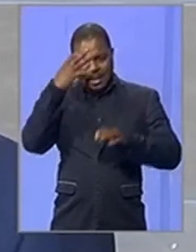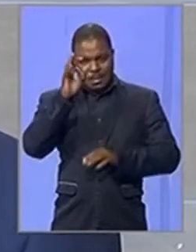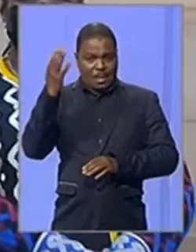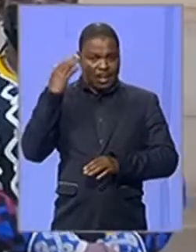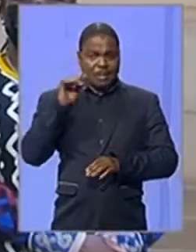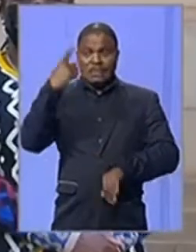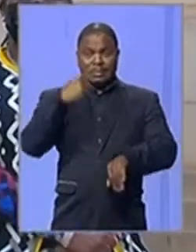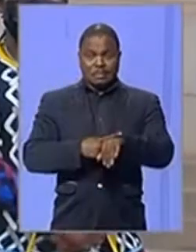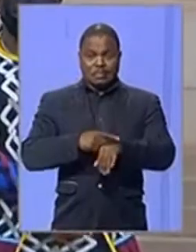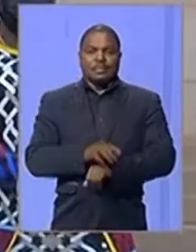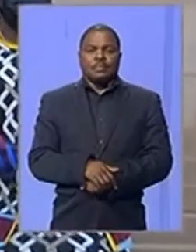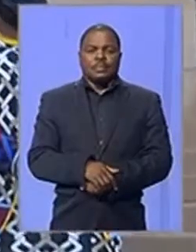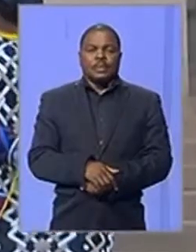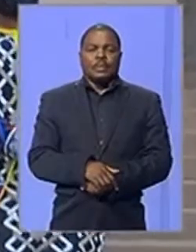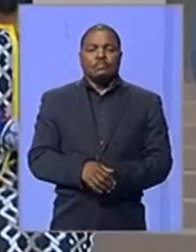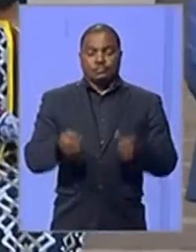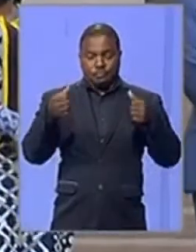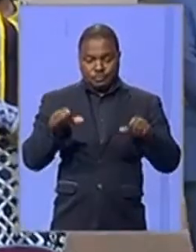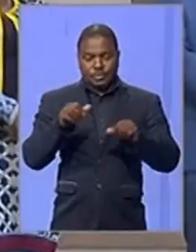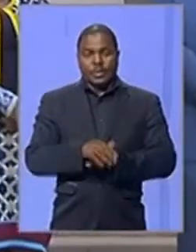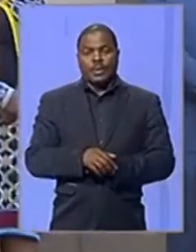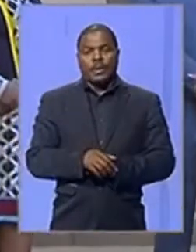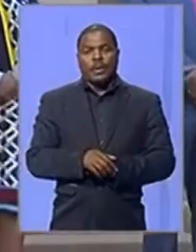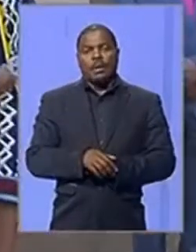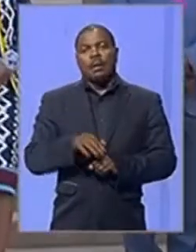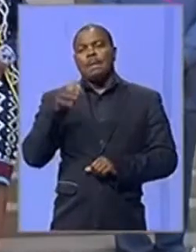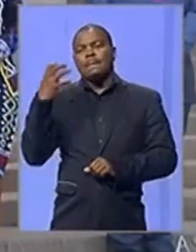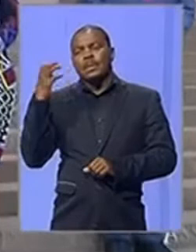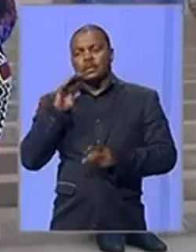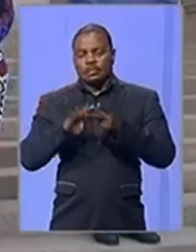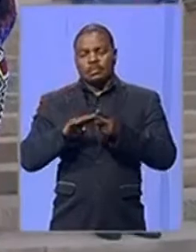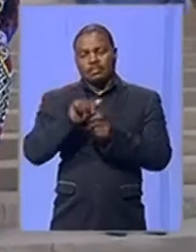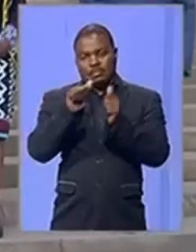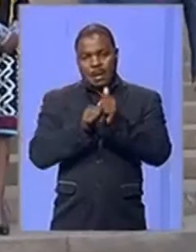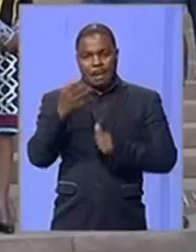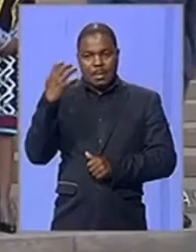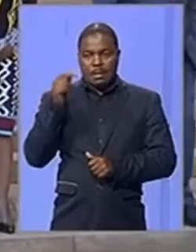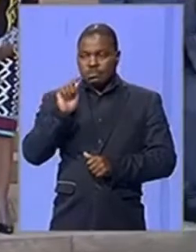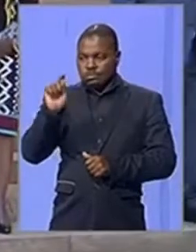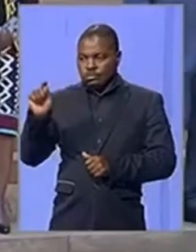happened. Go fihla mo lebakeng le go lebelletšwe gore Ditona le batlatša-tona ba baswa